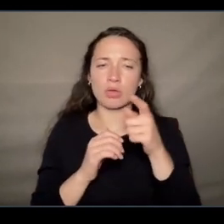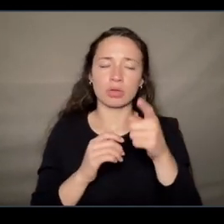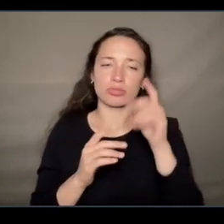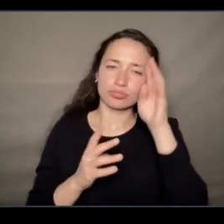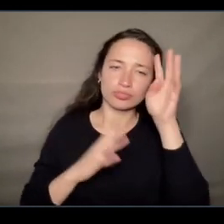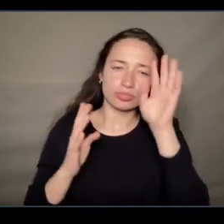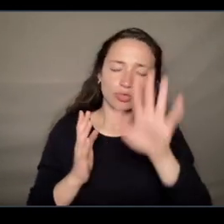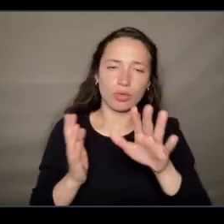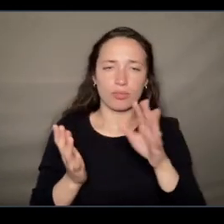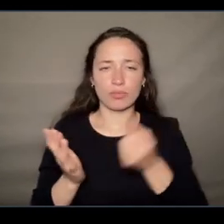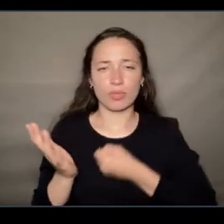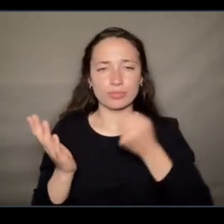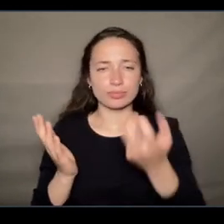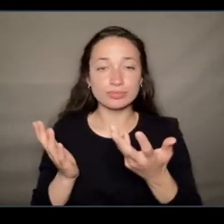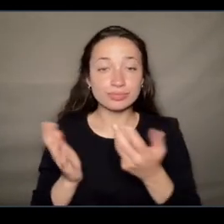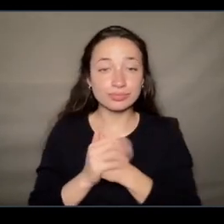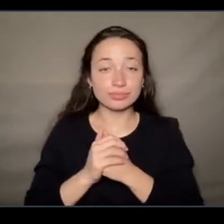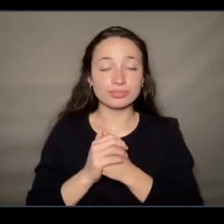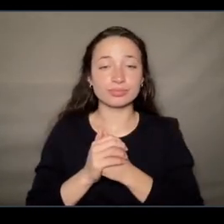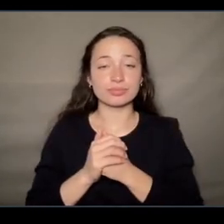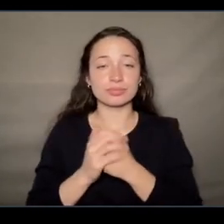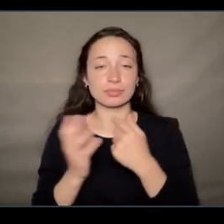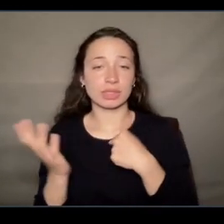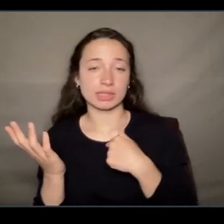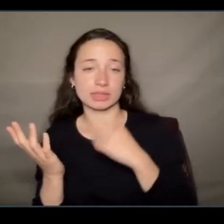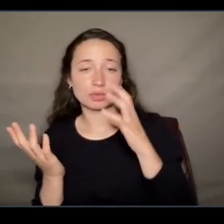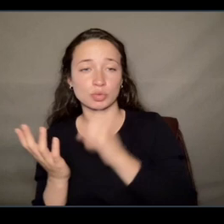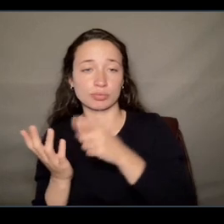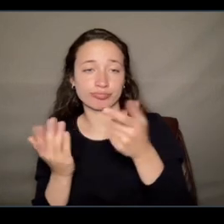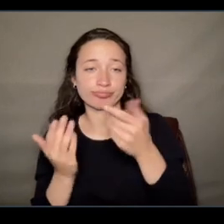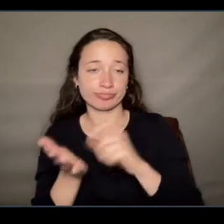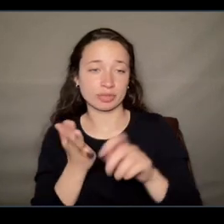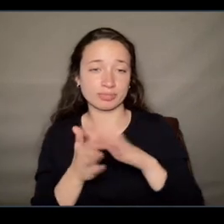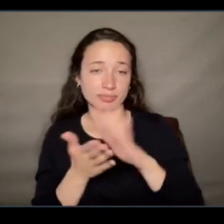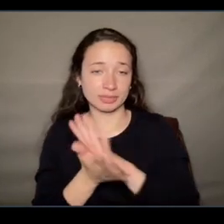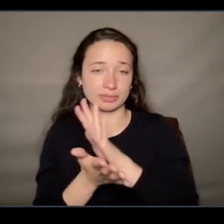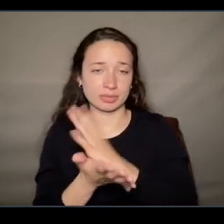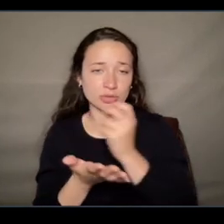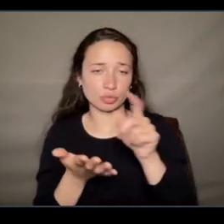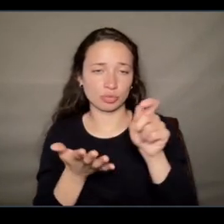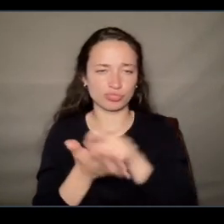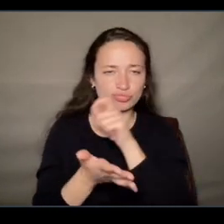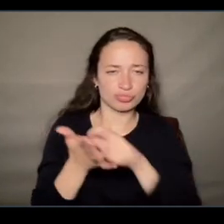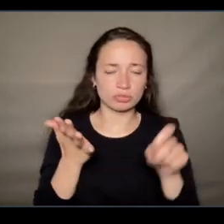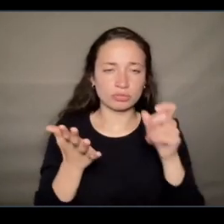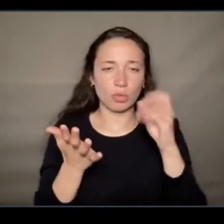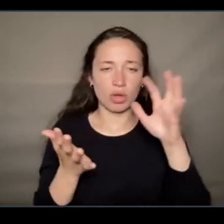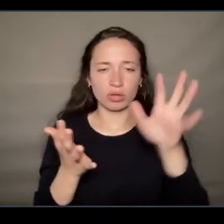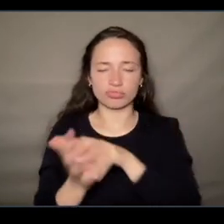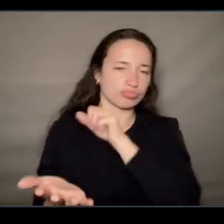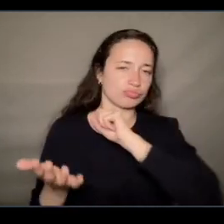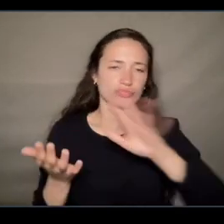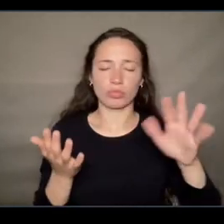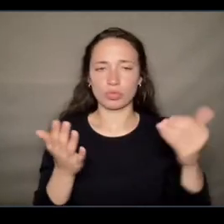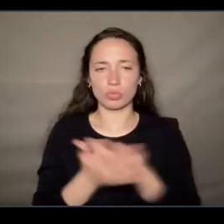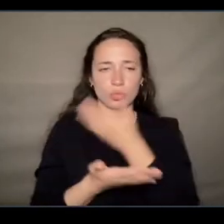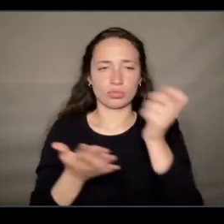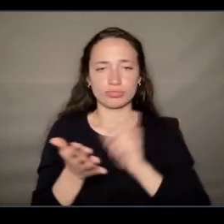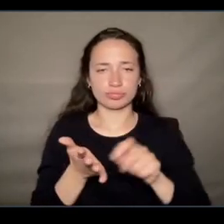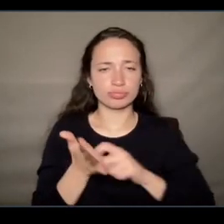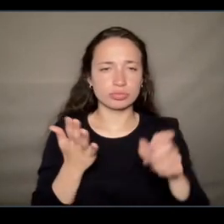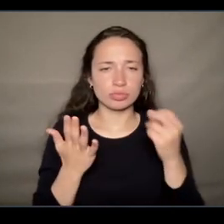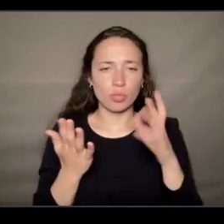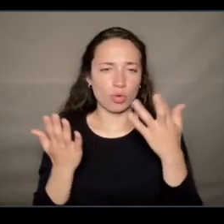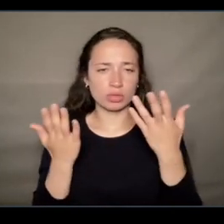you, craft your poems? I assume you write on paper, but do you cross out or do you rewrite the whole thing? Or just